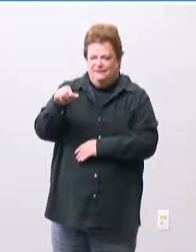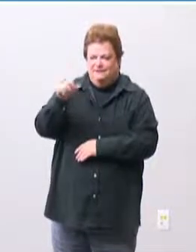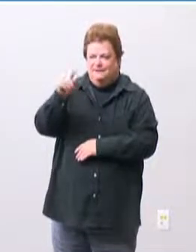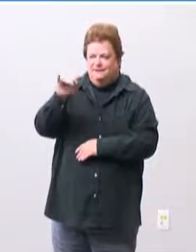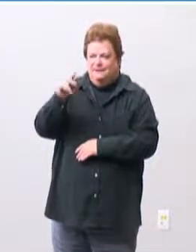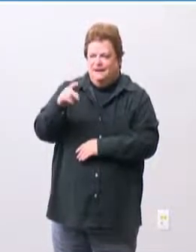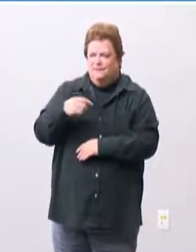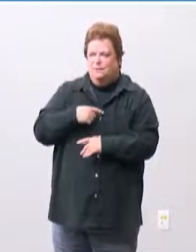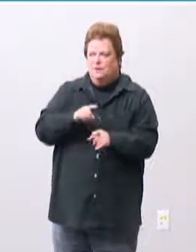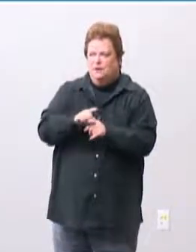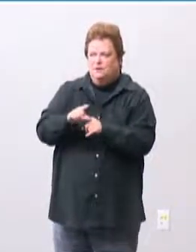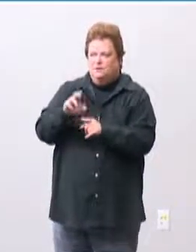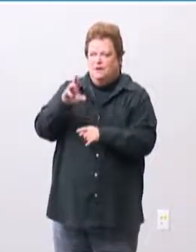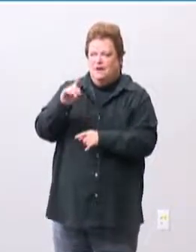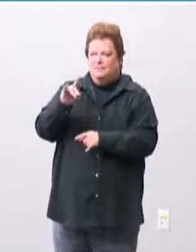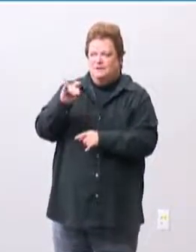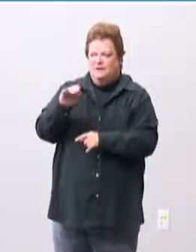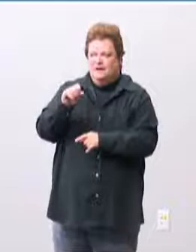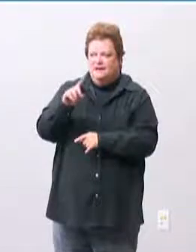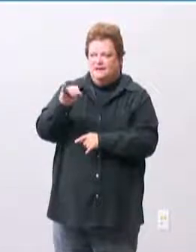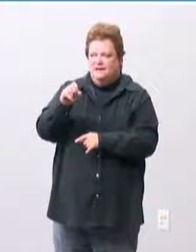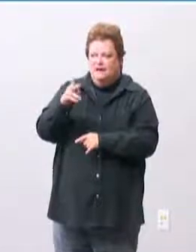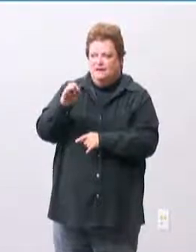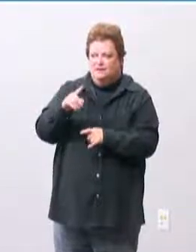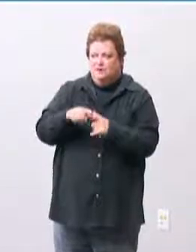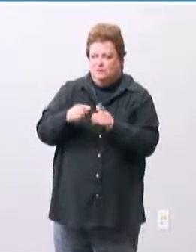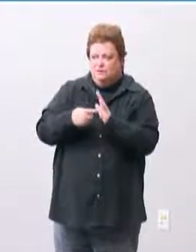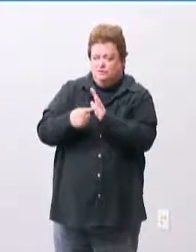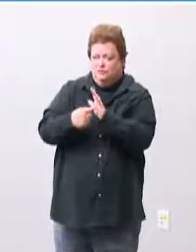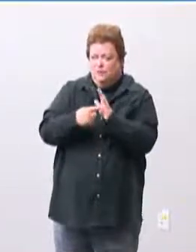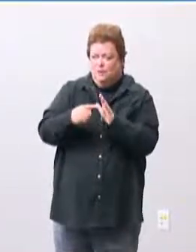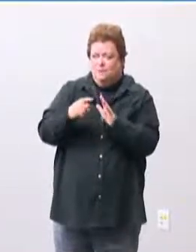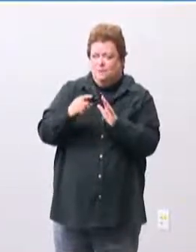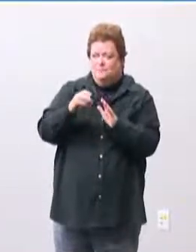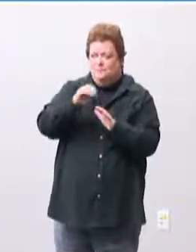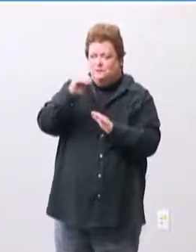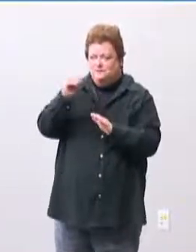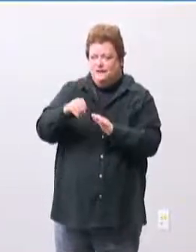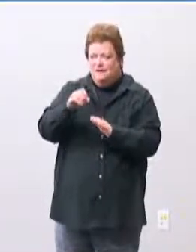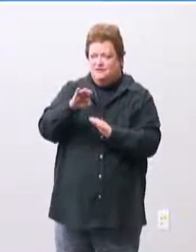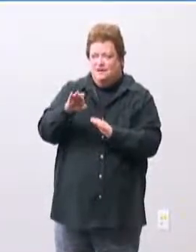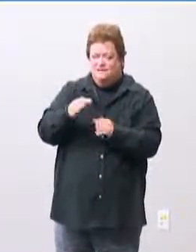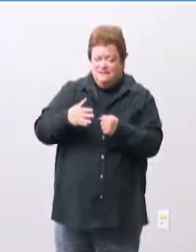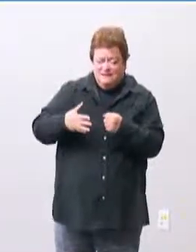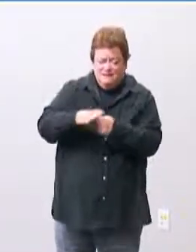also updated the dashboard to reflect the percentage of the entire population